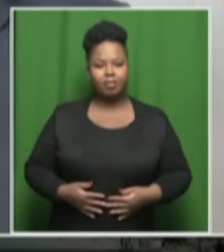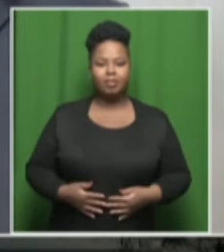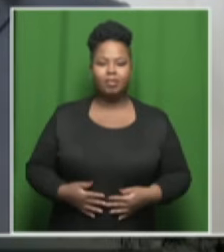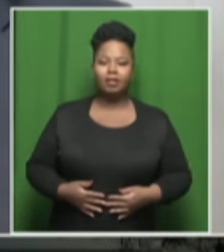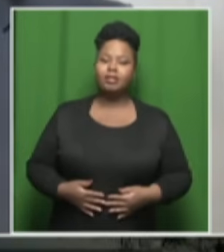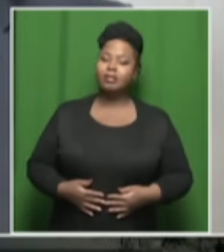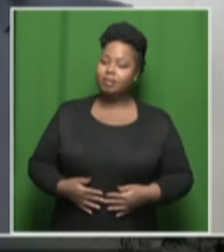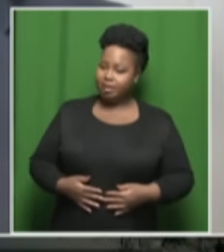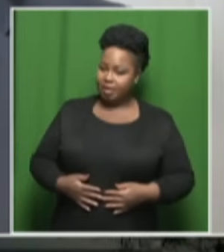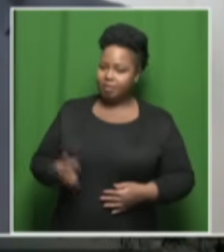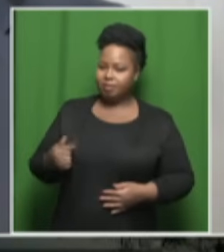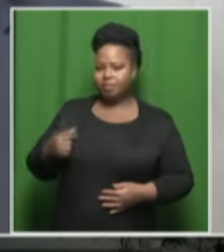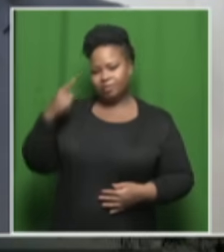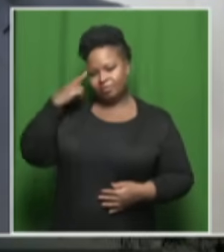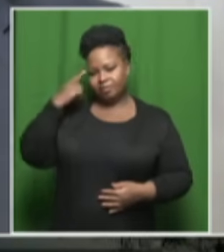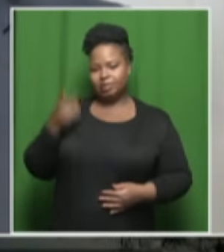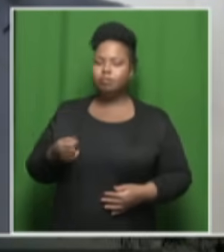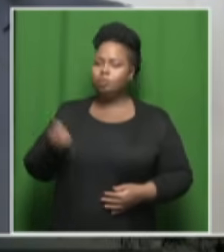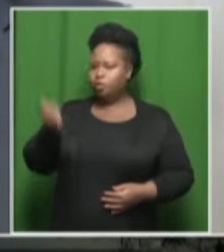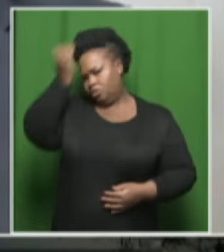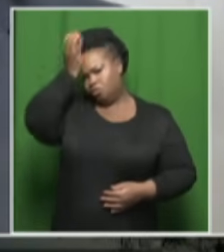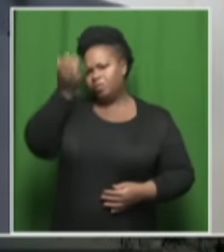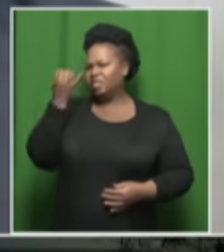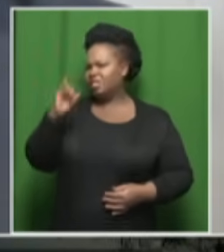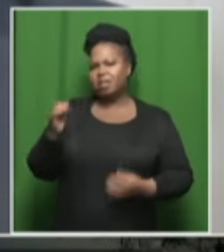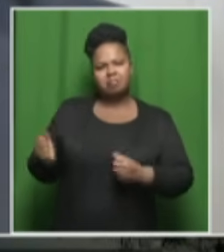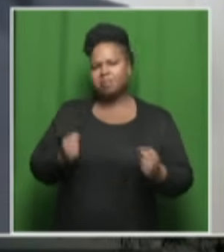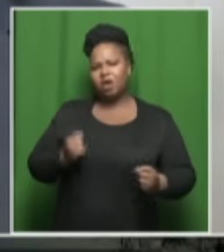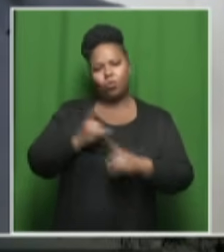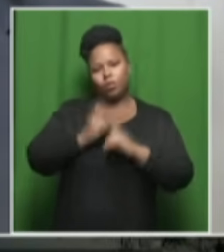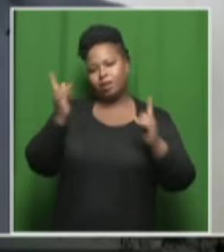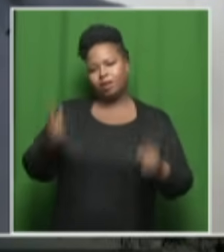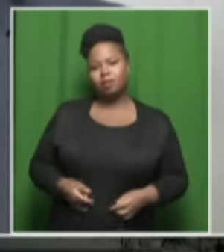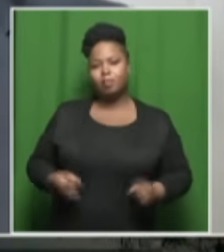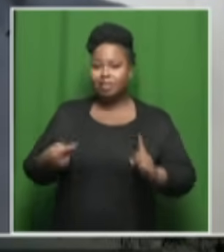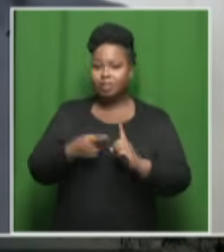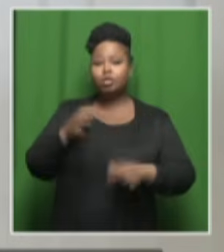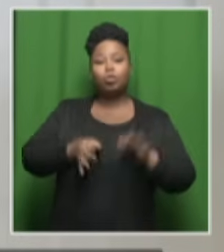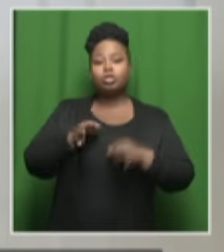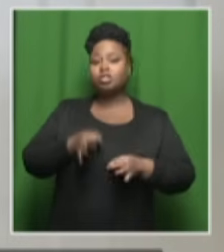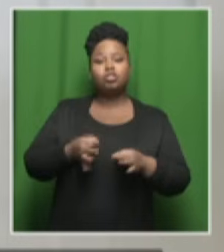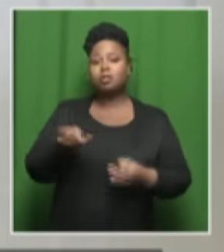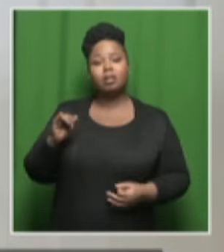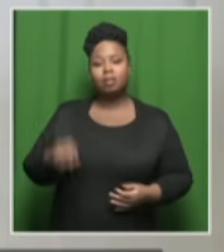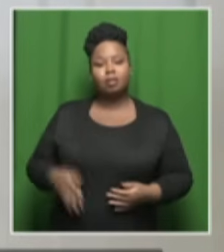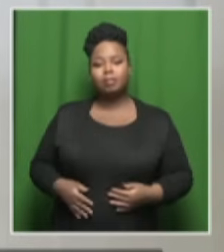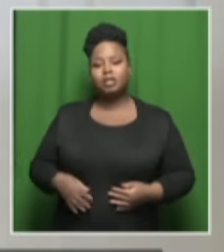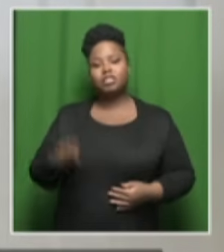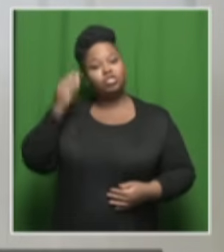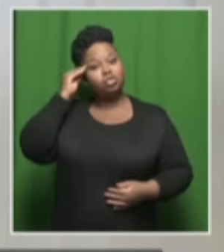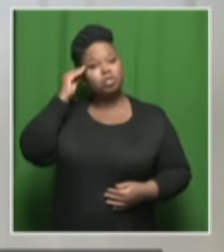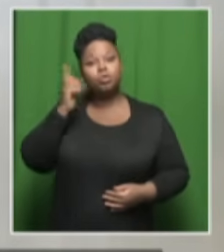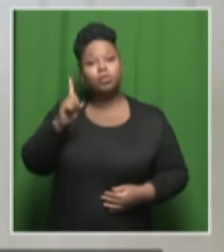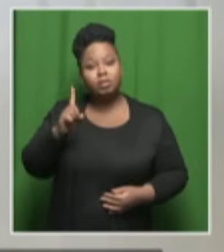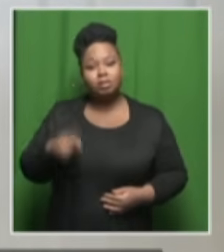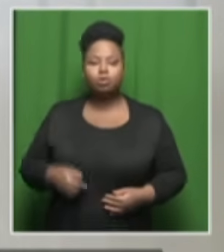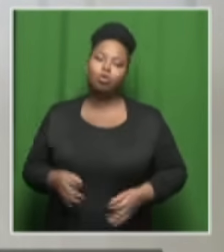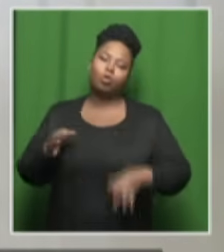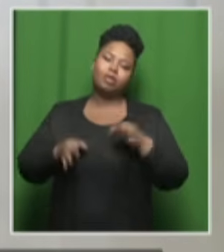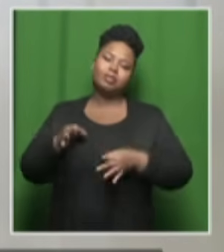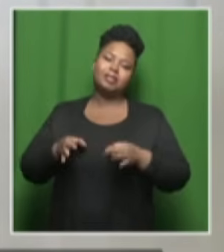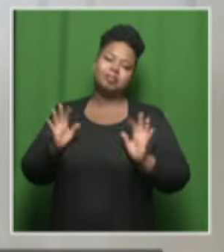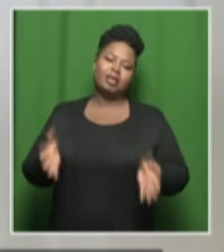I think the real winner is the former president. He's a politician at the end of the day. And the only thing that he's going to be interested in is within the game of